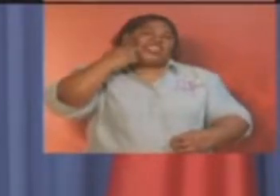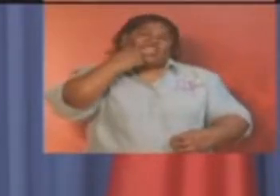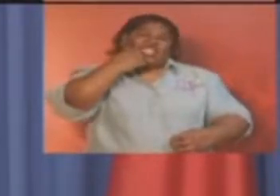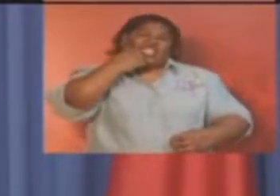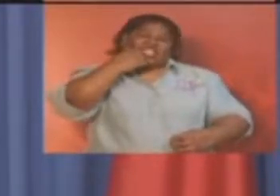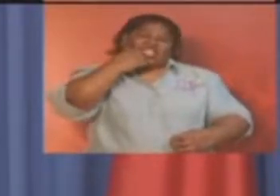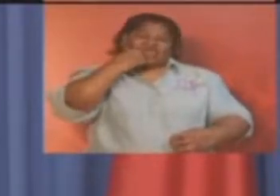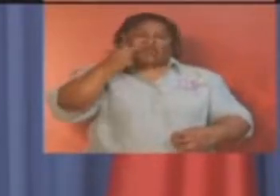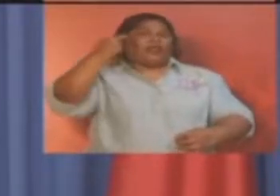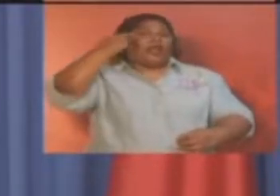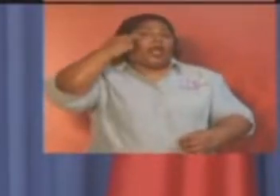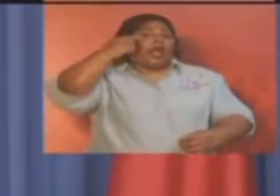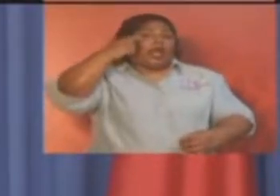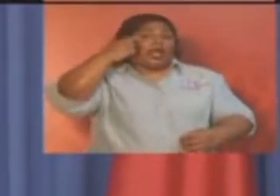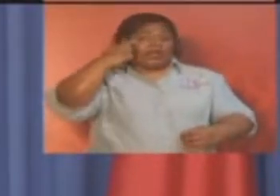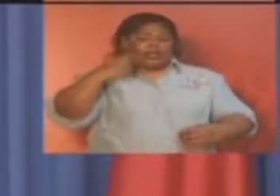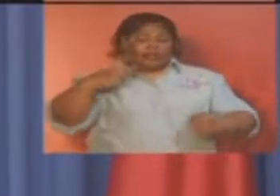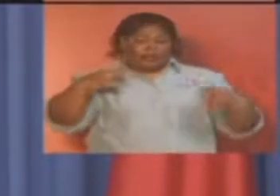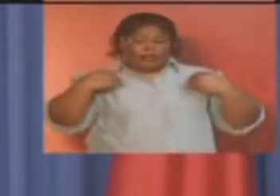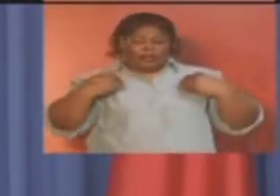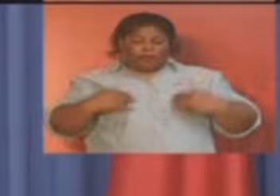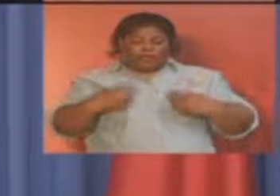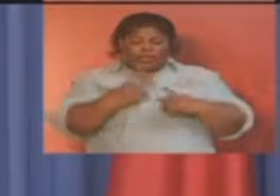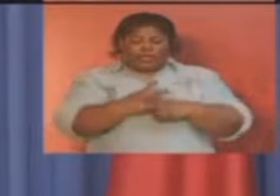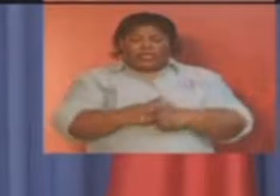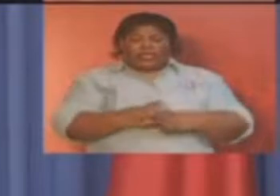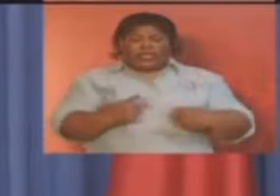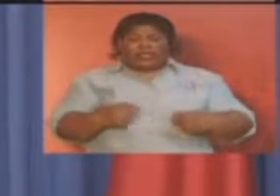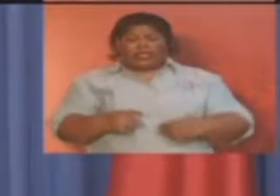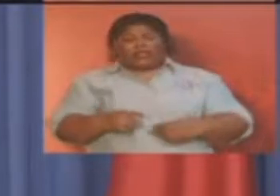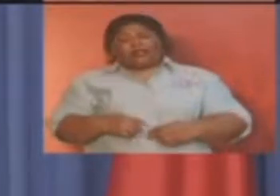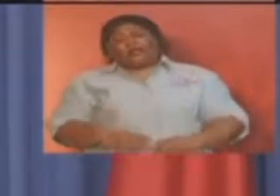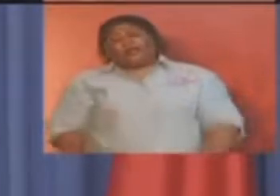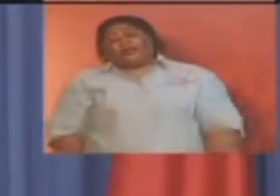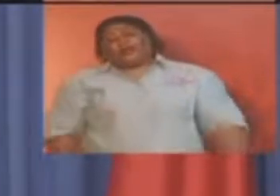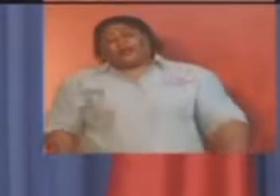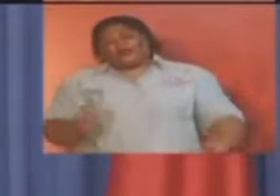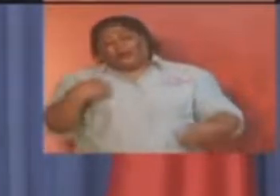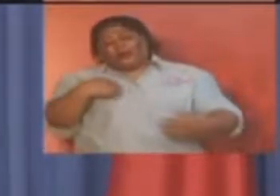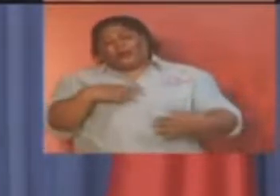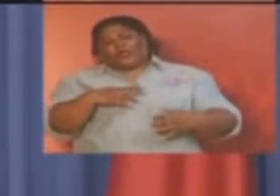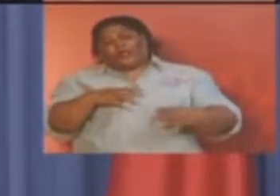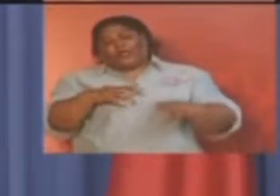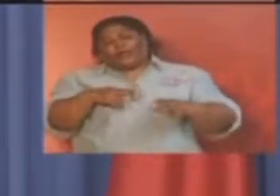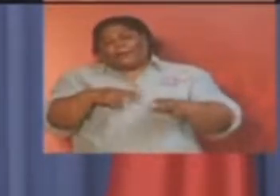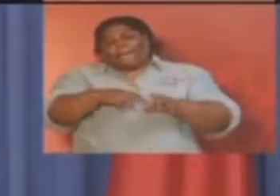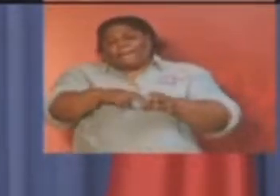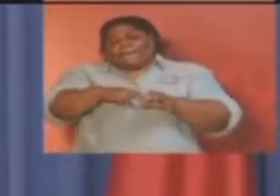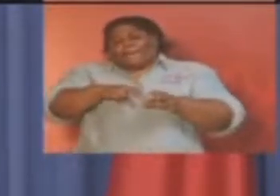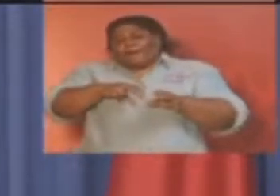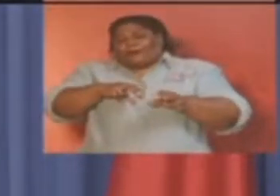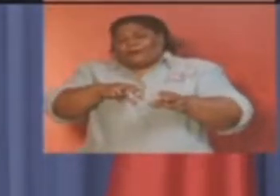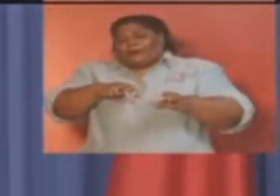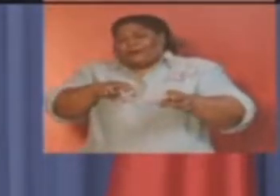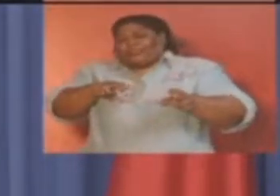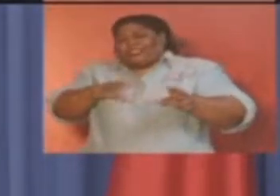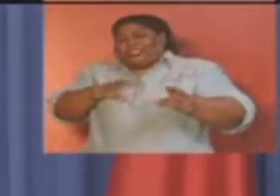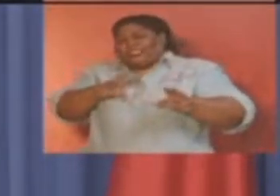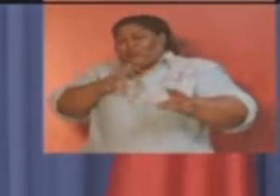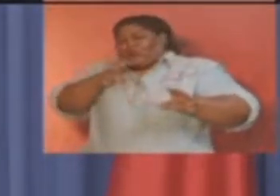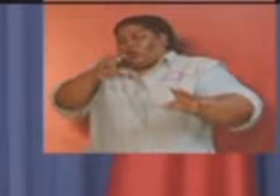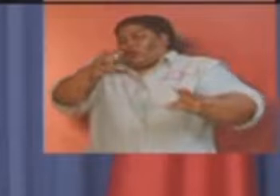ophthalmologists, physical therapy, occupational therapy. So that is one area we're pulling back a little bit and saying that